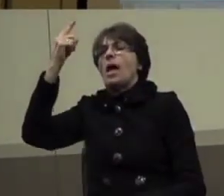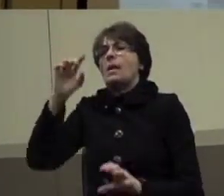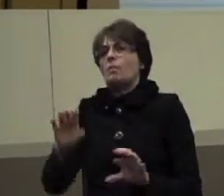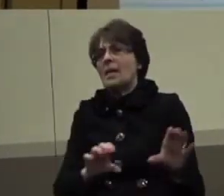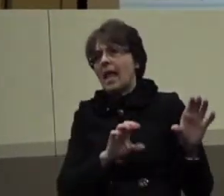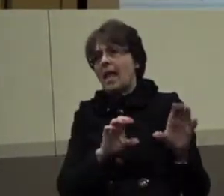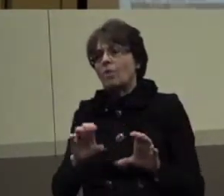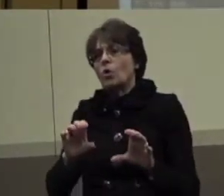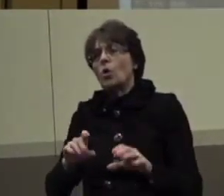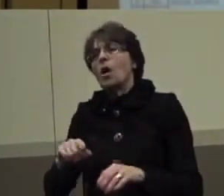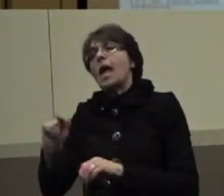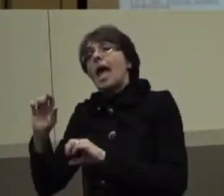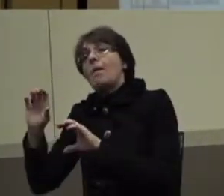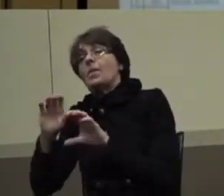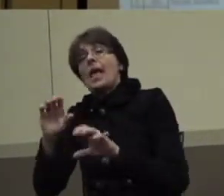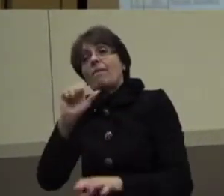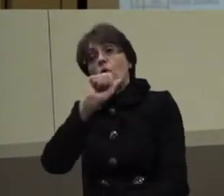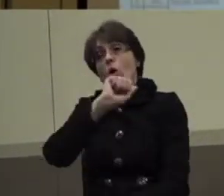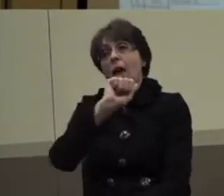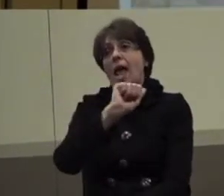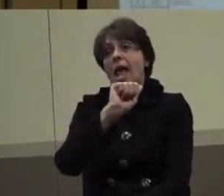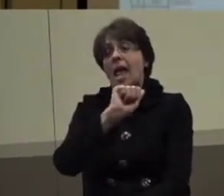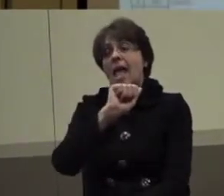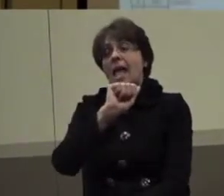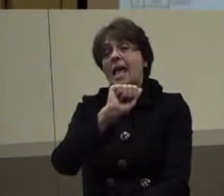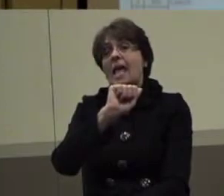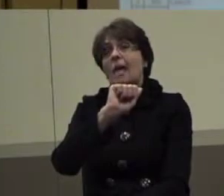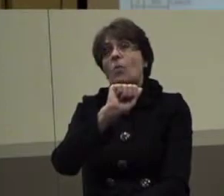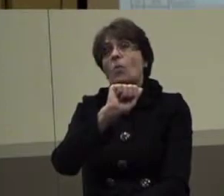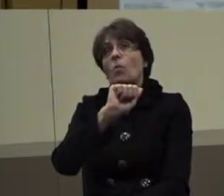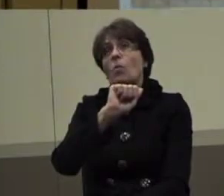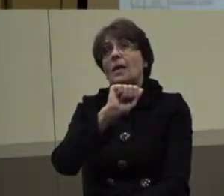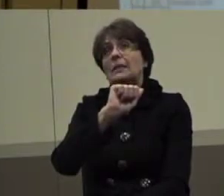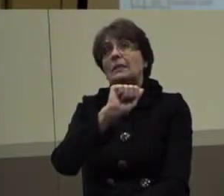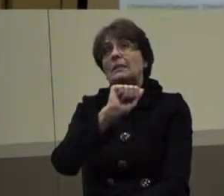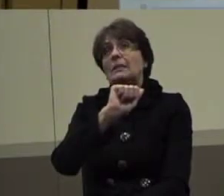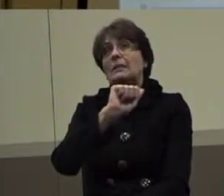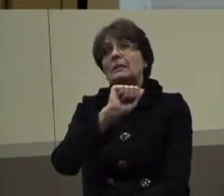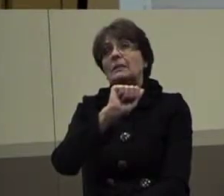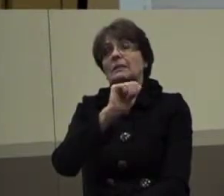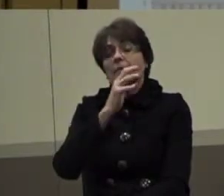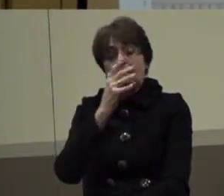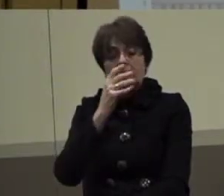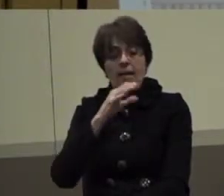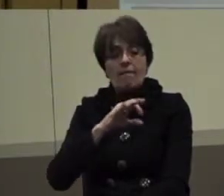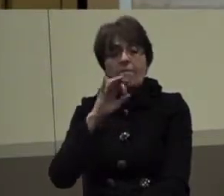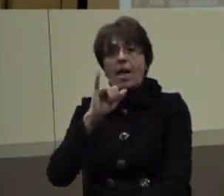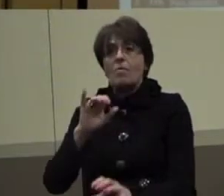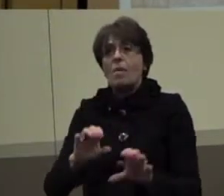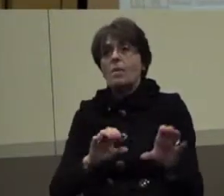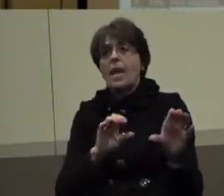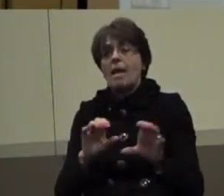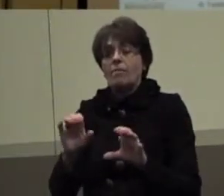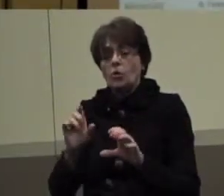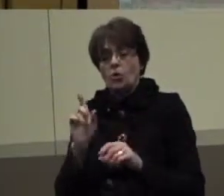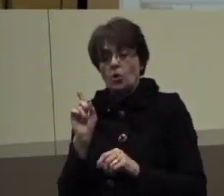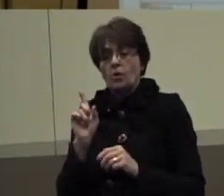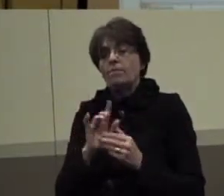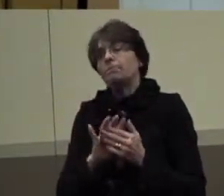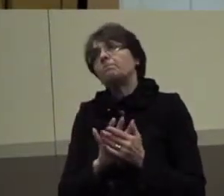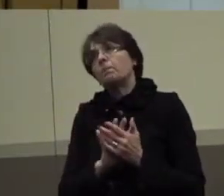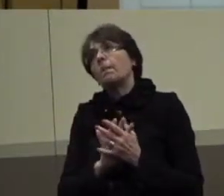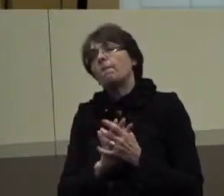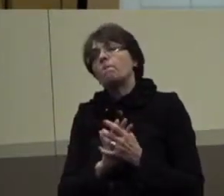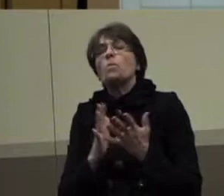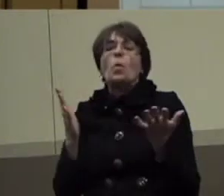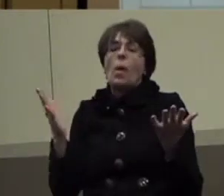and behavior A was, I have to find the behavior on here. Anyway, come to